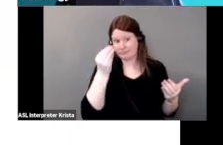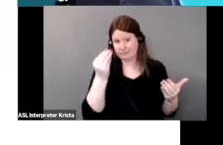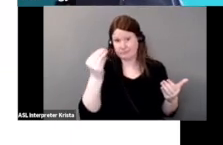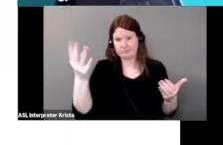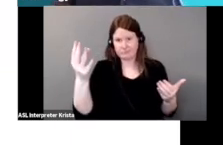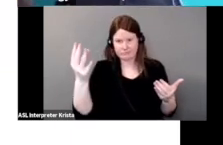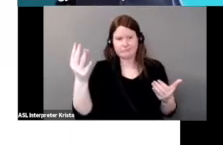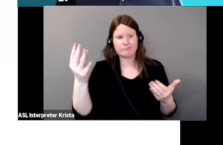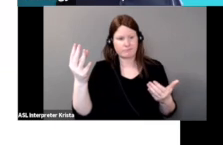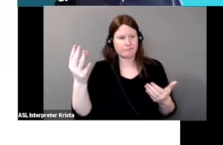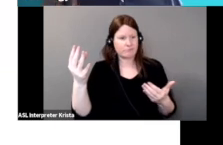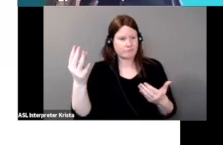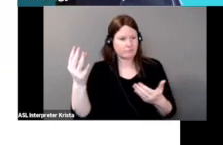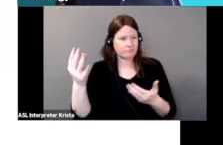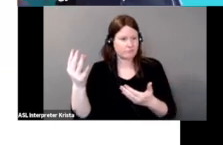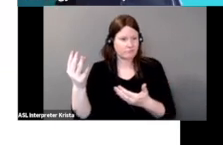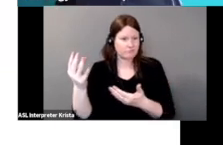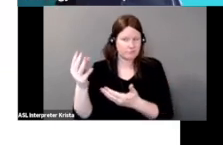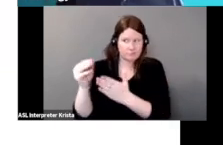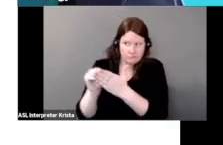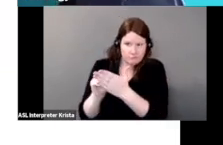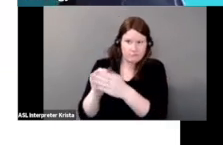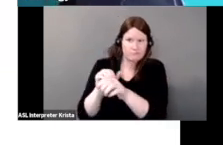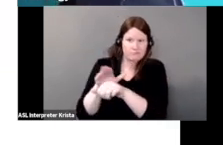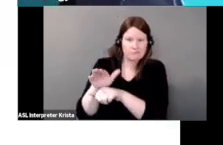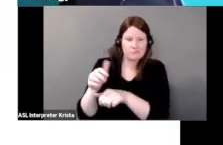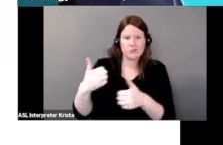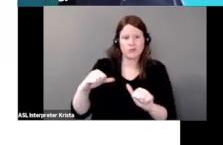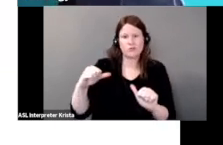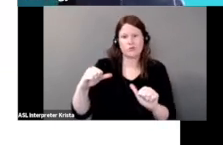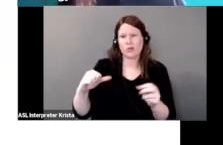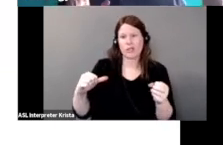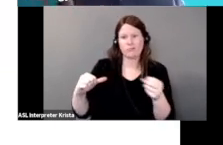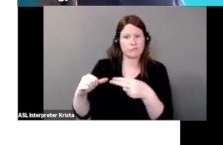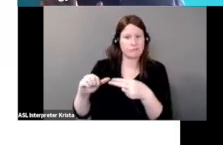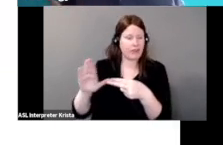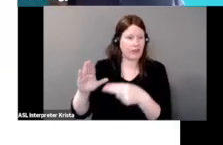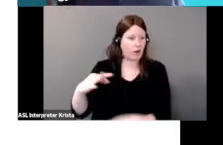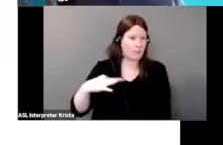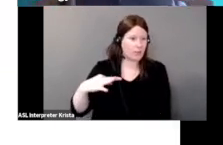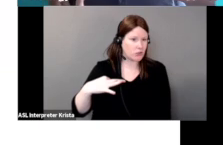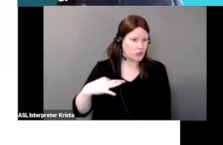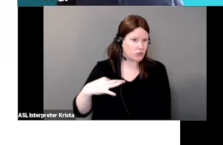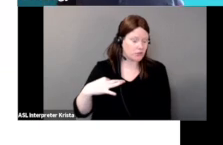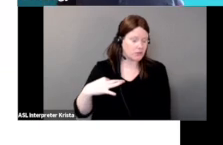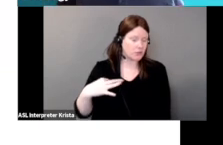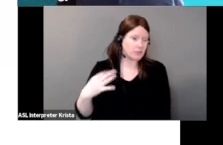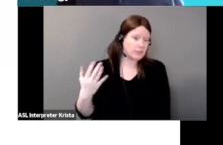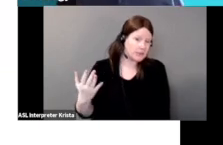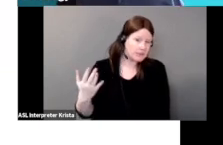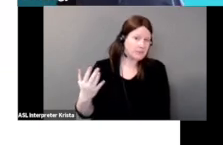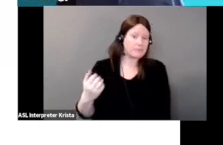trade secret during that process to try and knock out their patent application. So given that as the